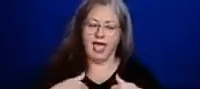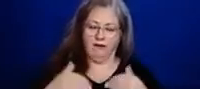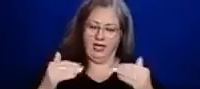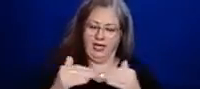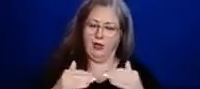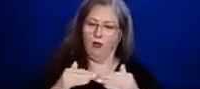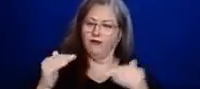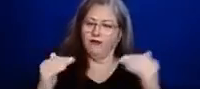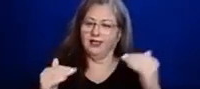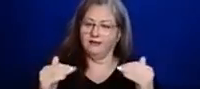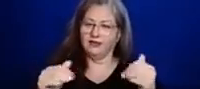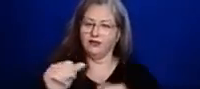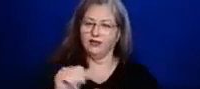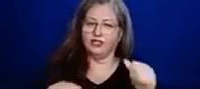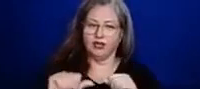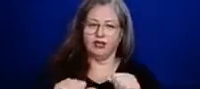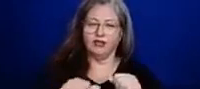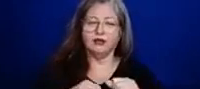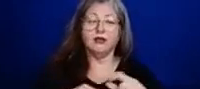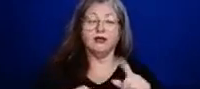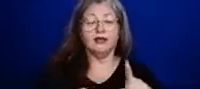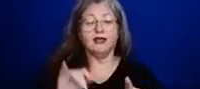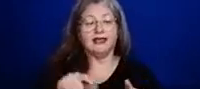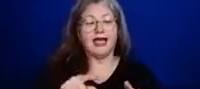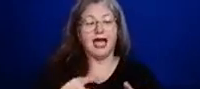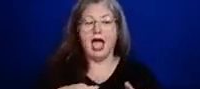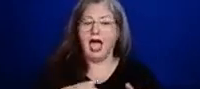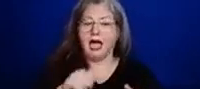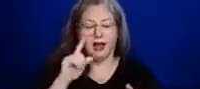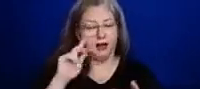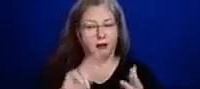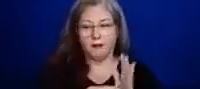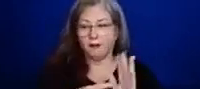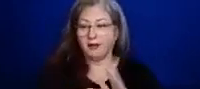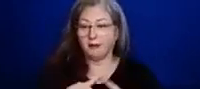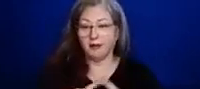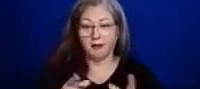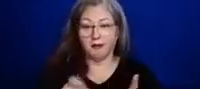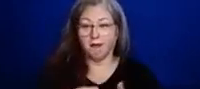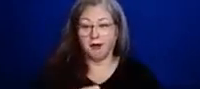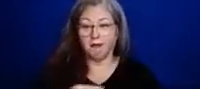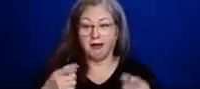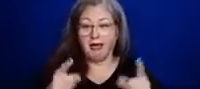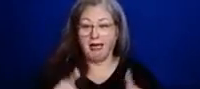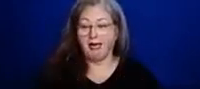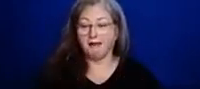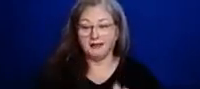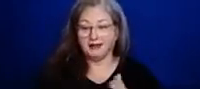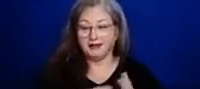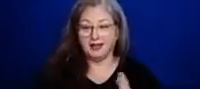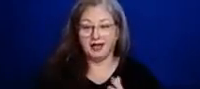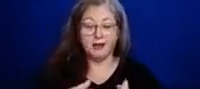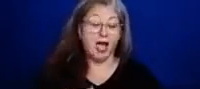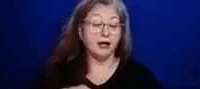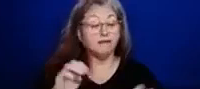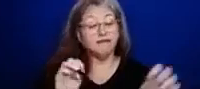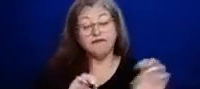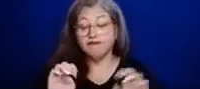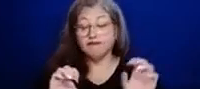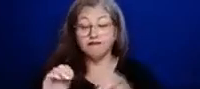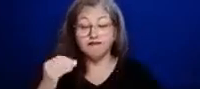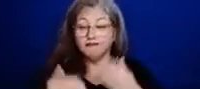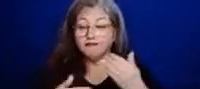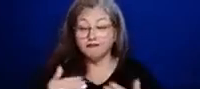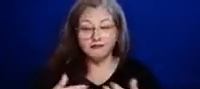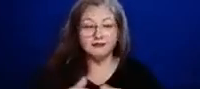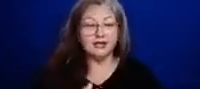each other. So this I didn't mean to. Sometimes that happens with what I do, that I experiment, and